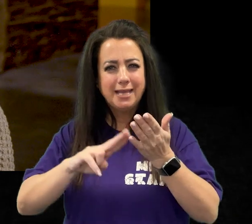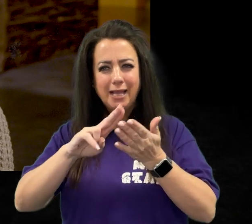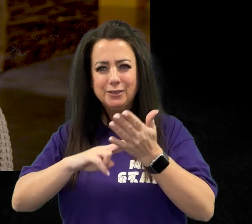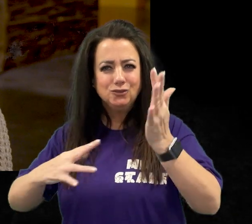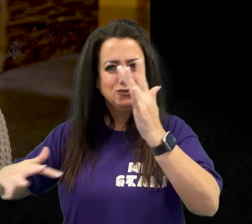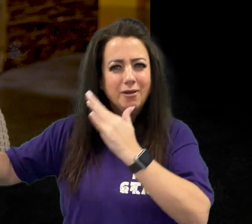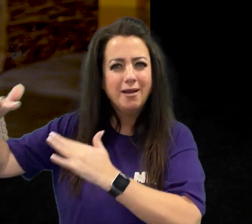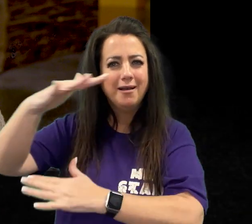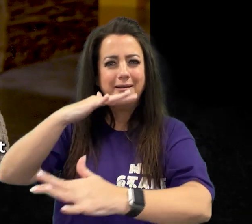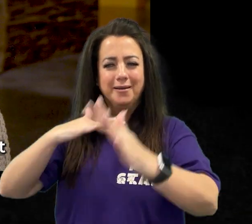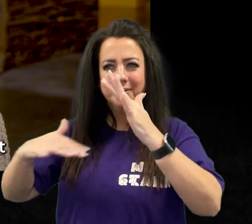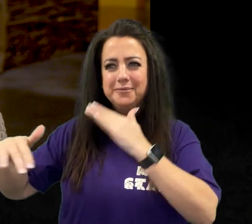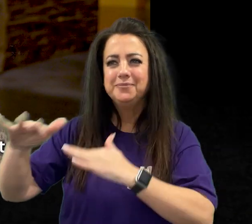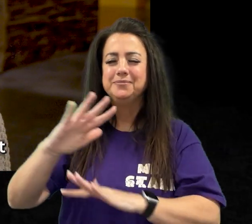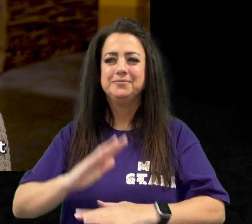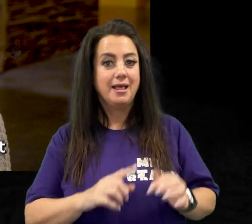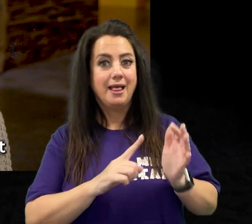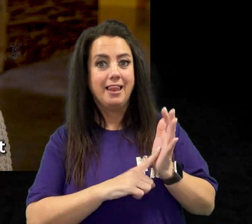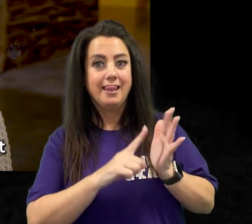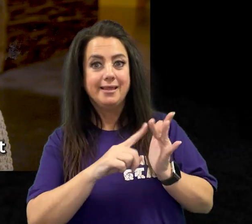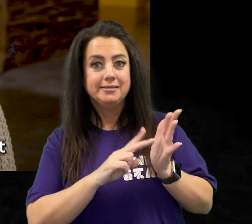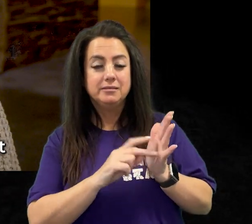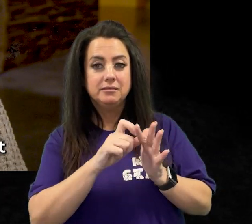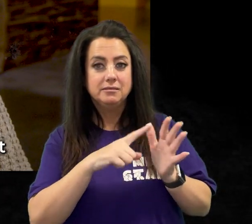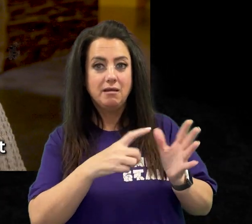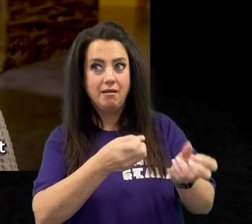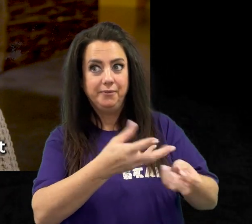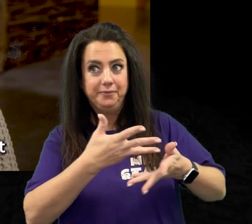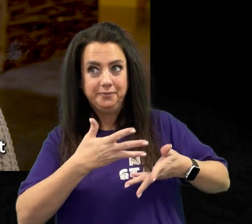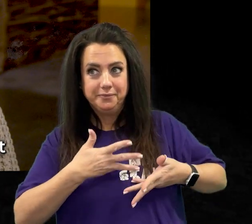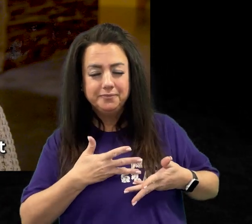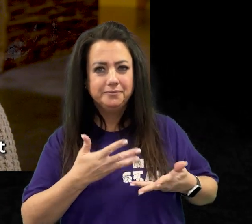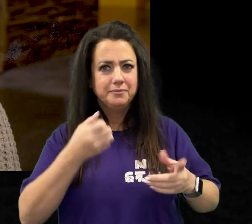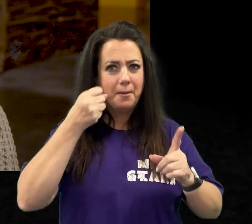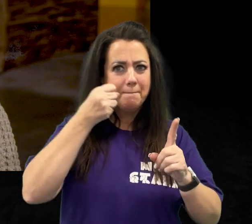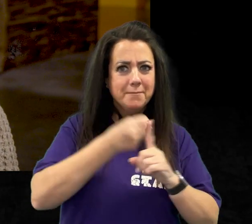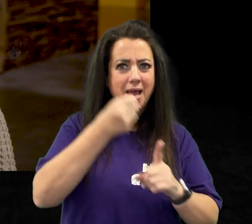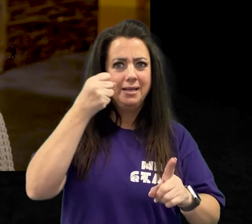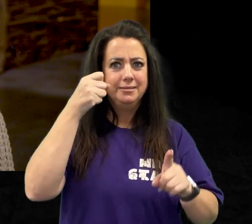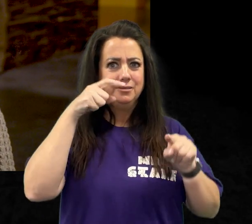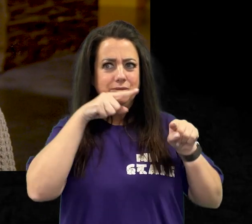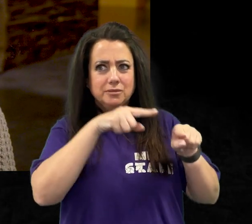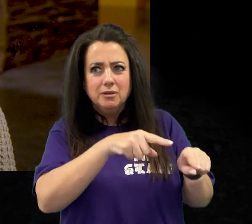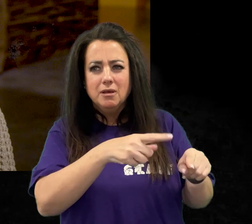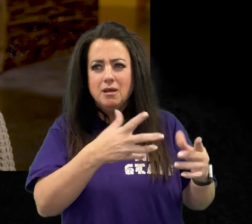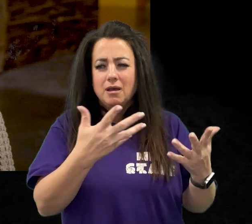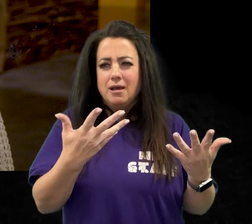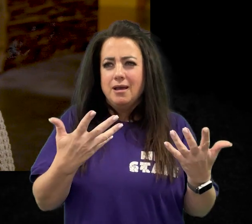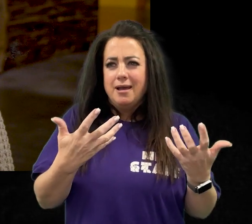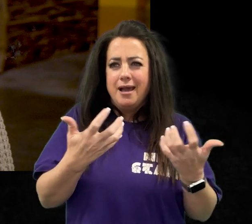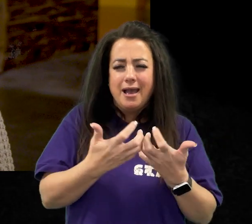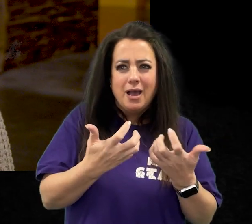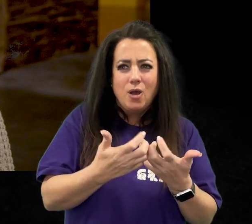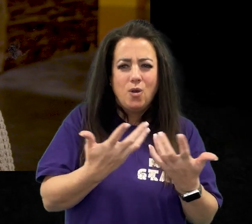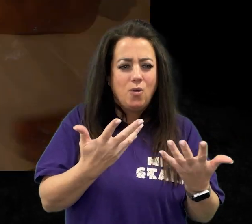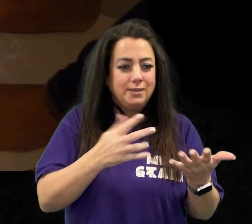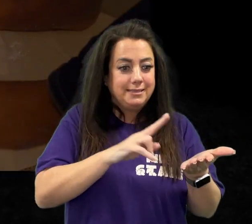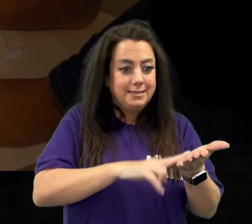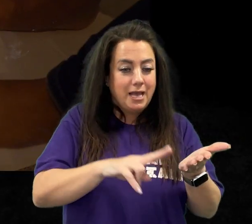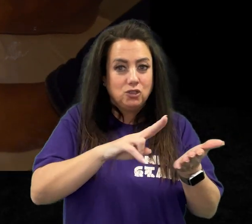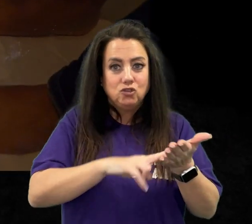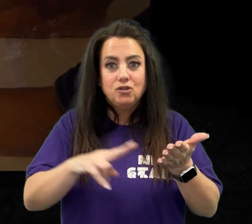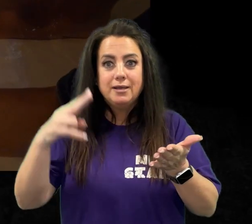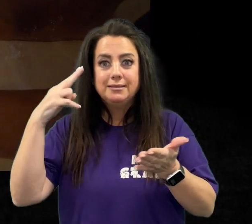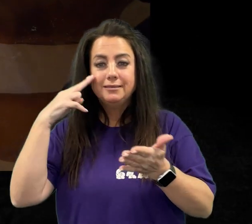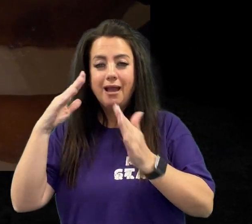like eye-opening about like how can we connect nature to the deaf world.